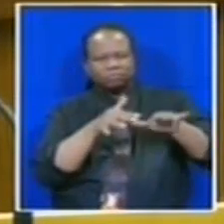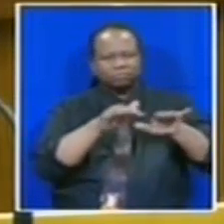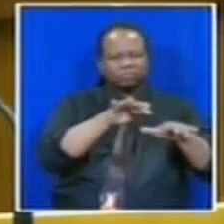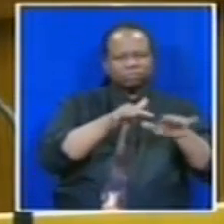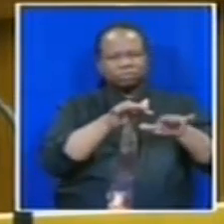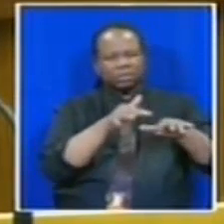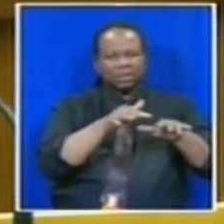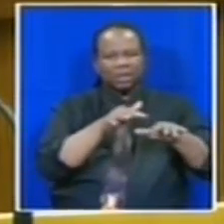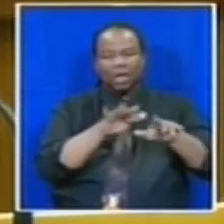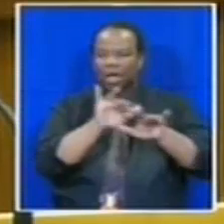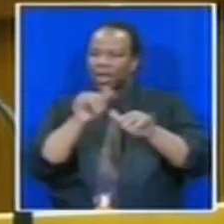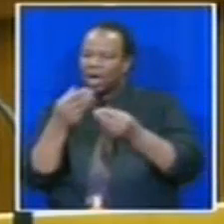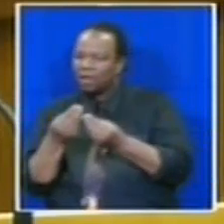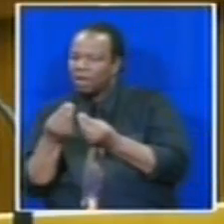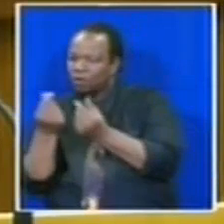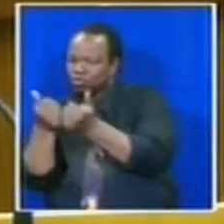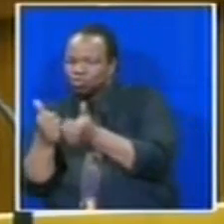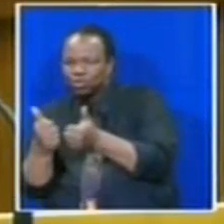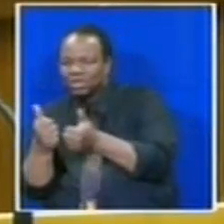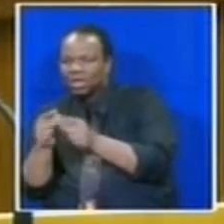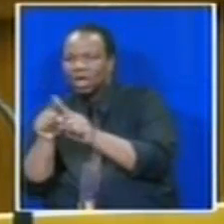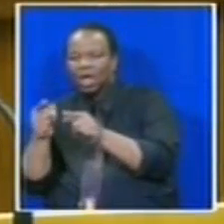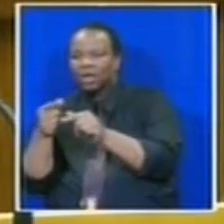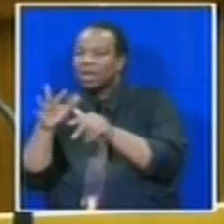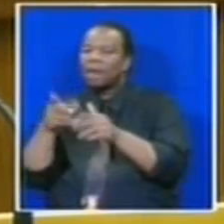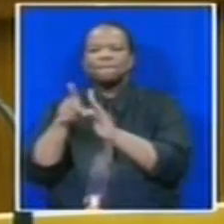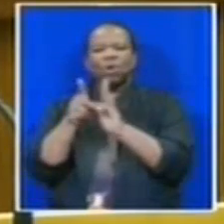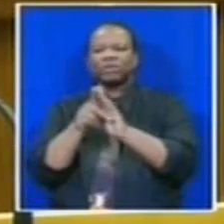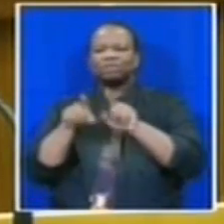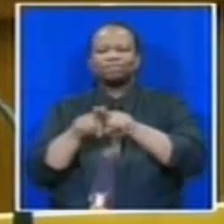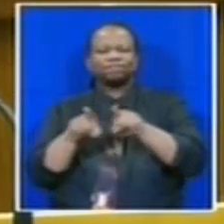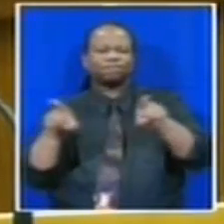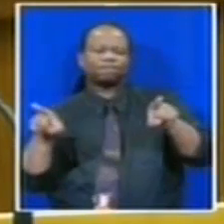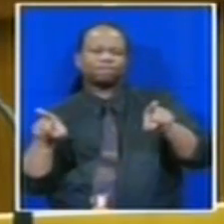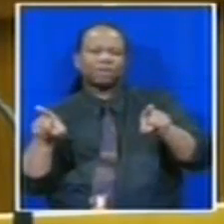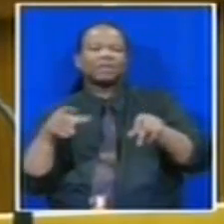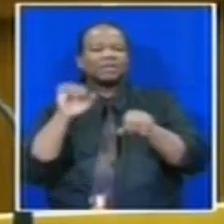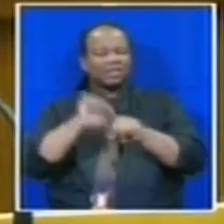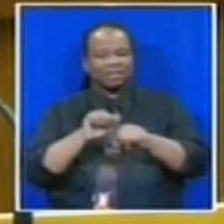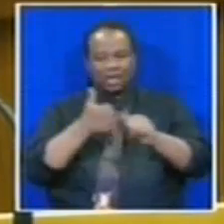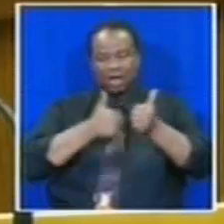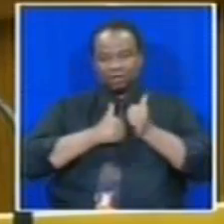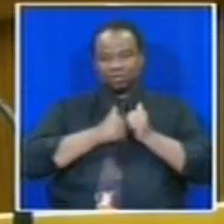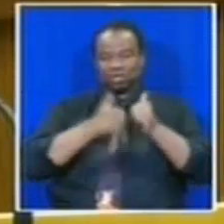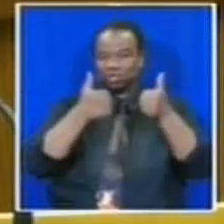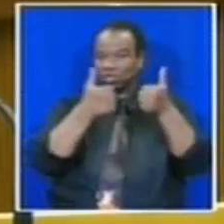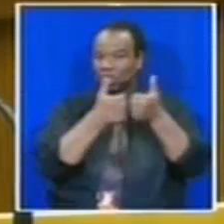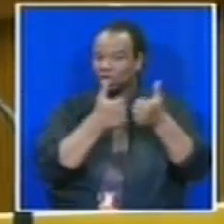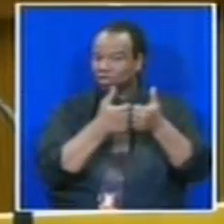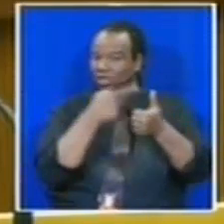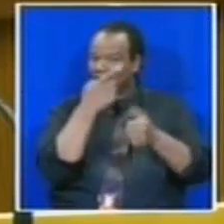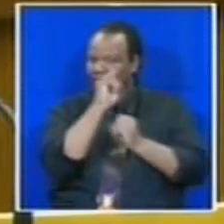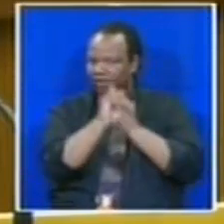and coherence in our leading policies and programs. Despite administrative challenges in some institutions,